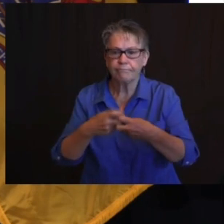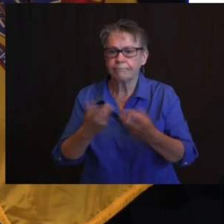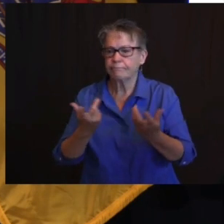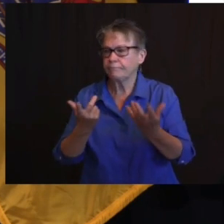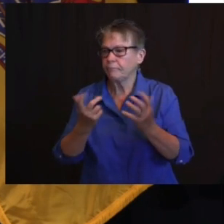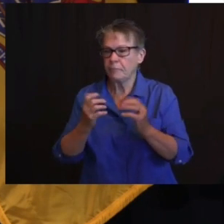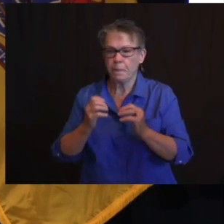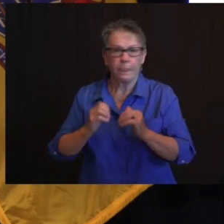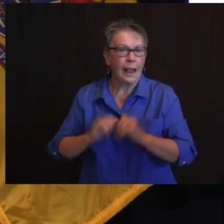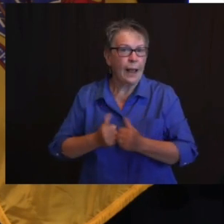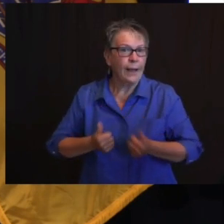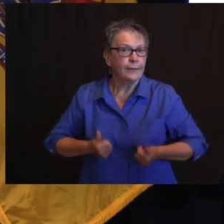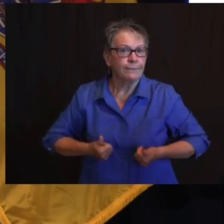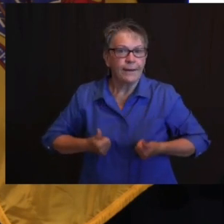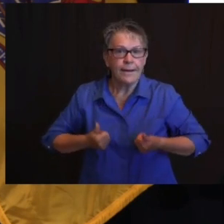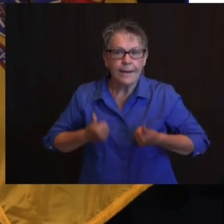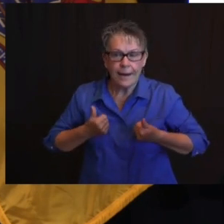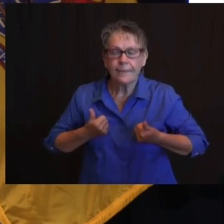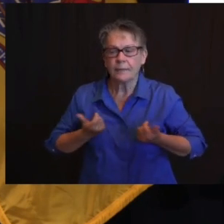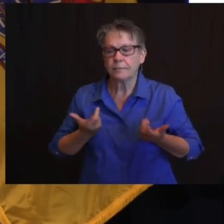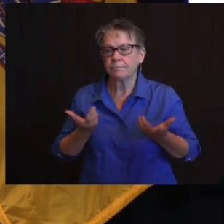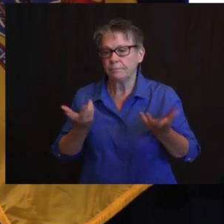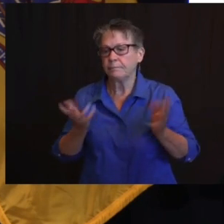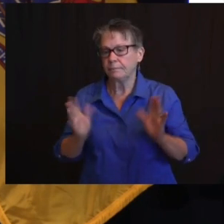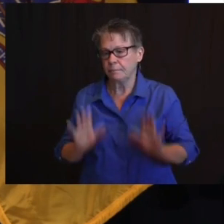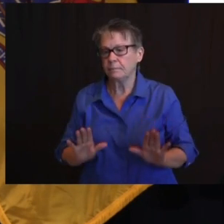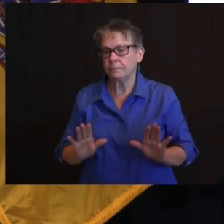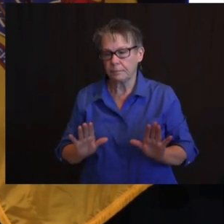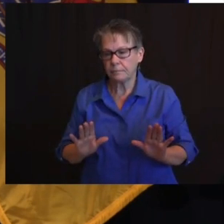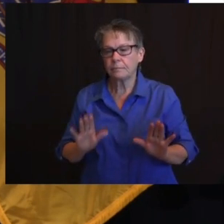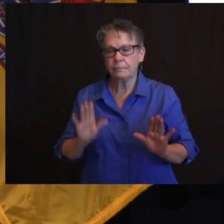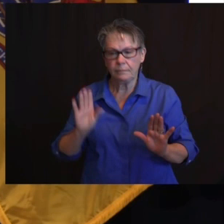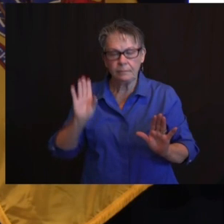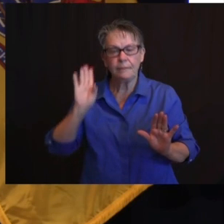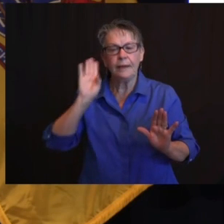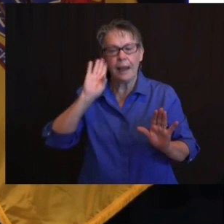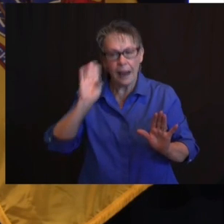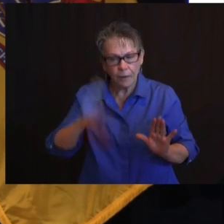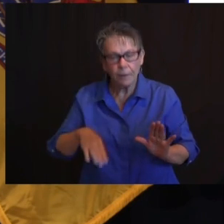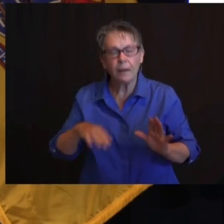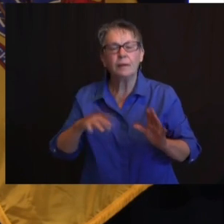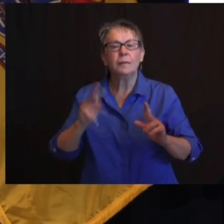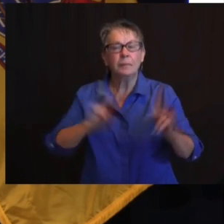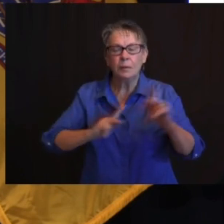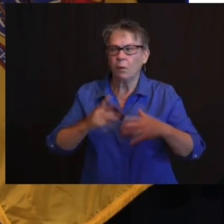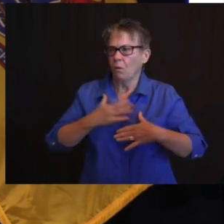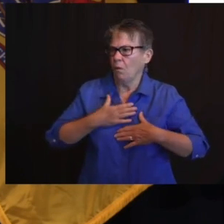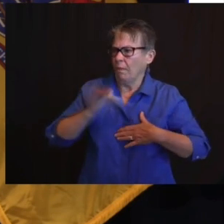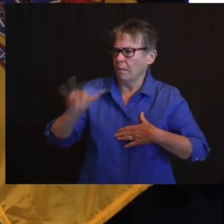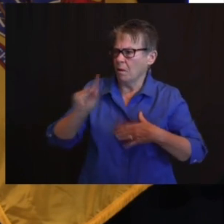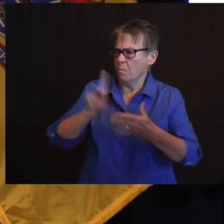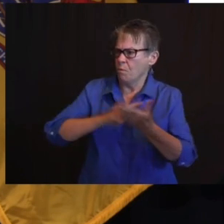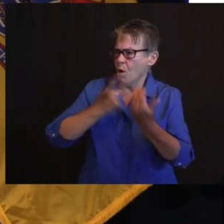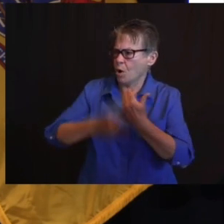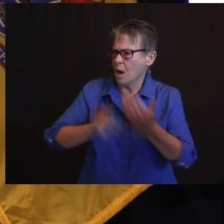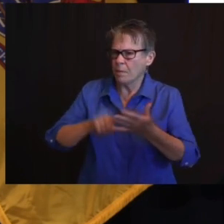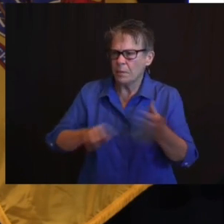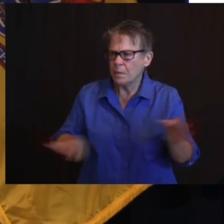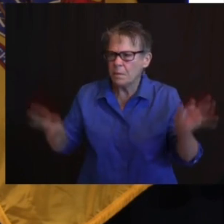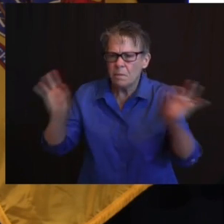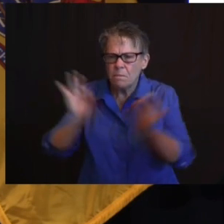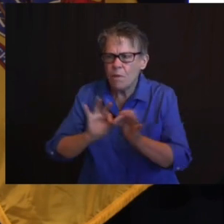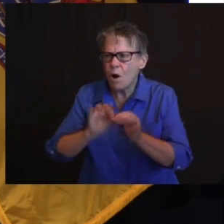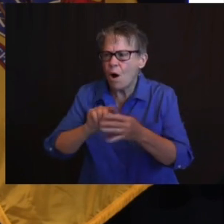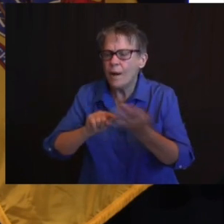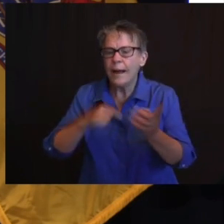I care about some of those expenditures or other expenditure items that we are not able to afford right now, I ask them to do the